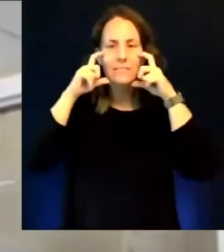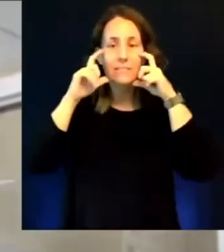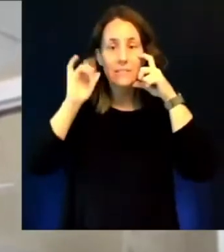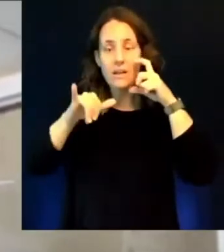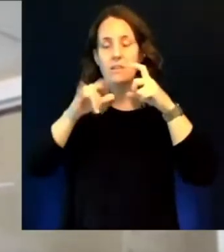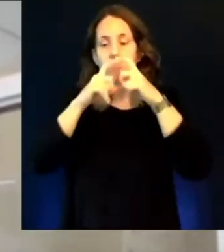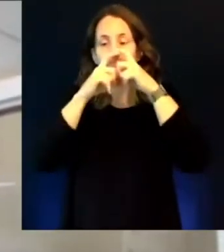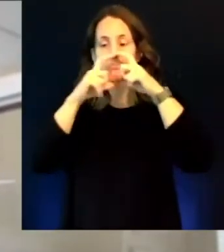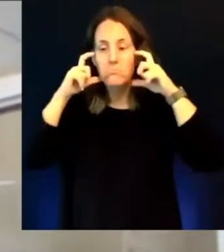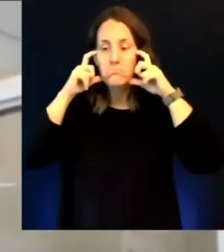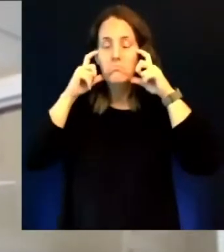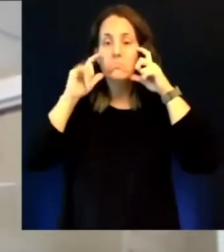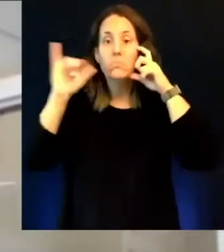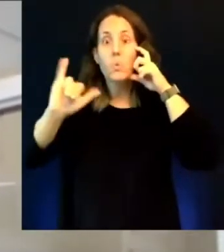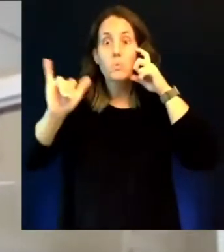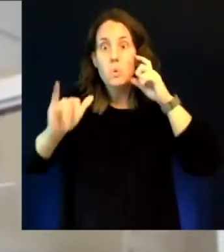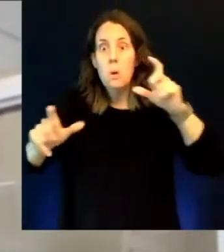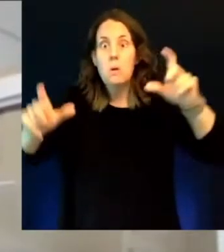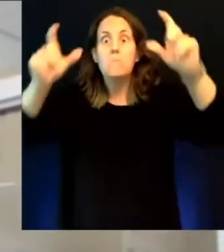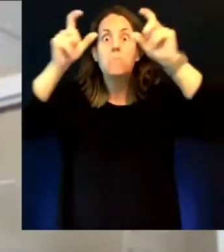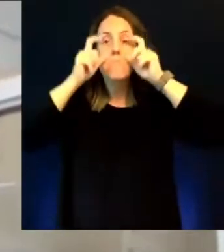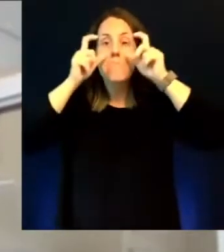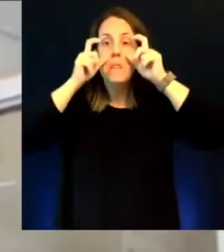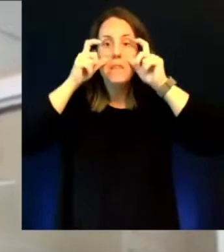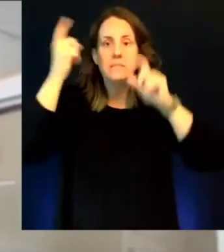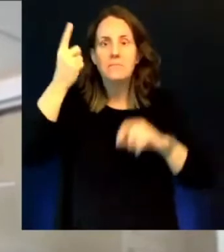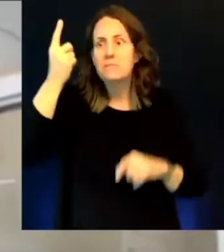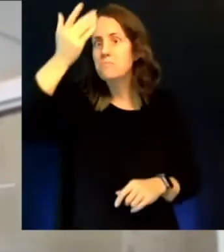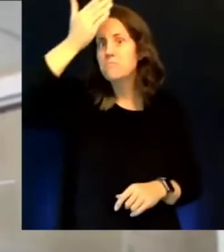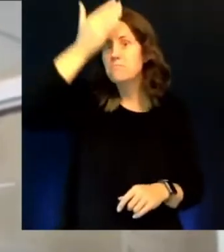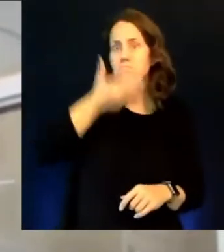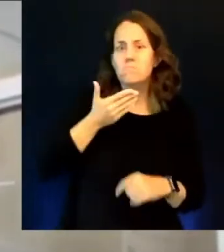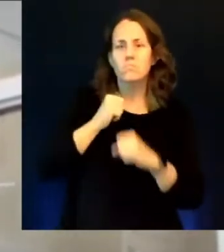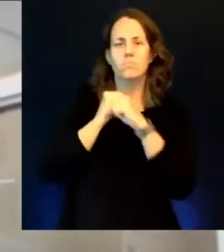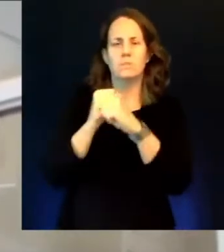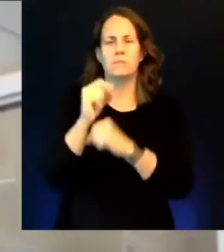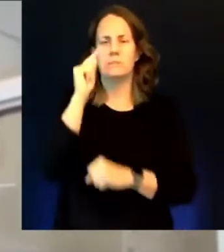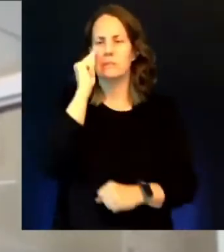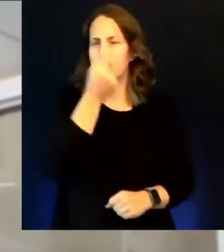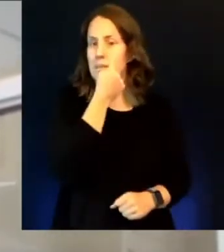school safer by wearing masks on an individual level, but we can't make them as